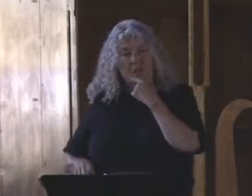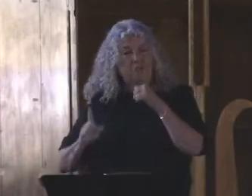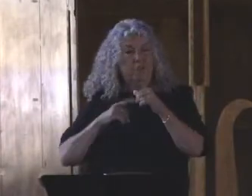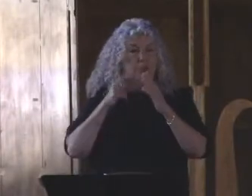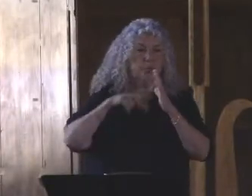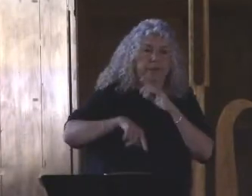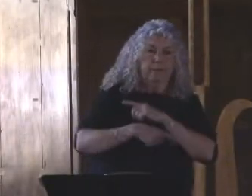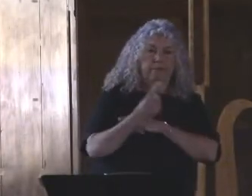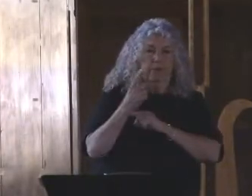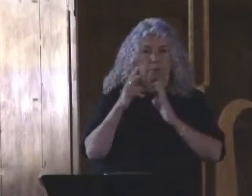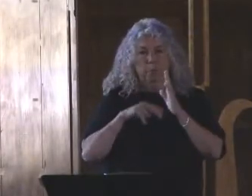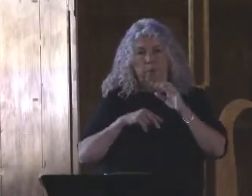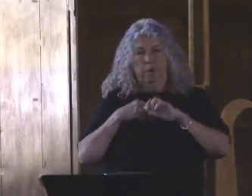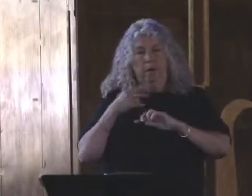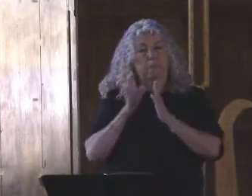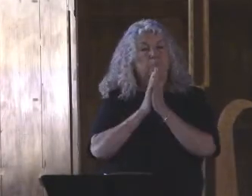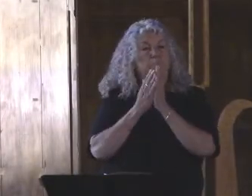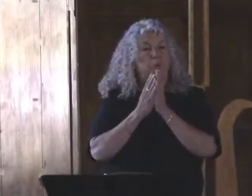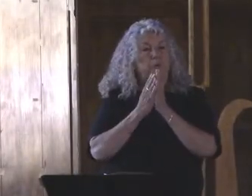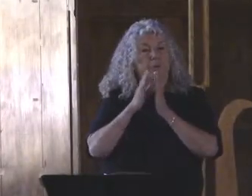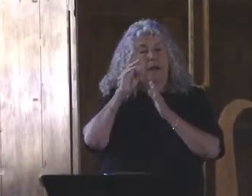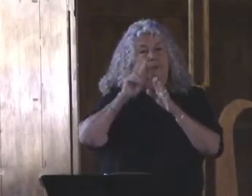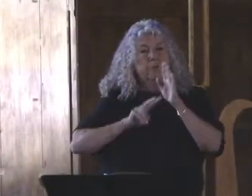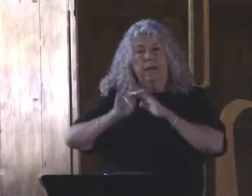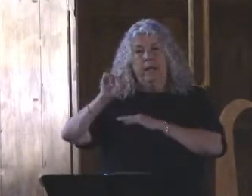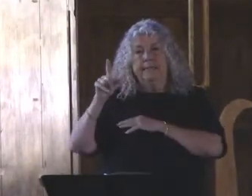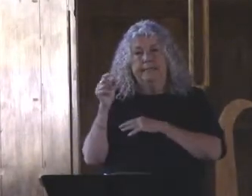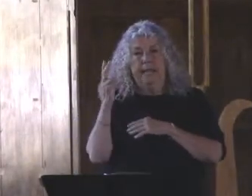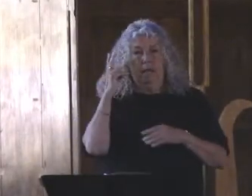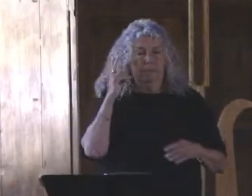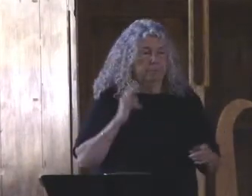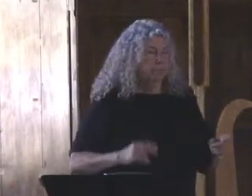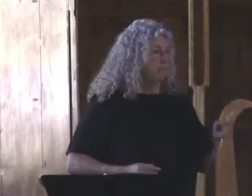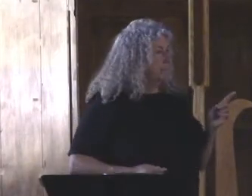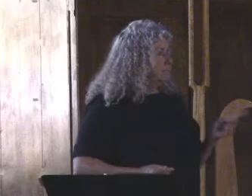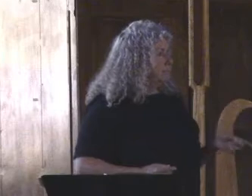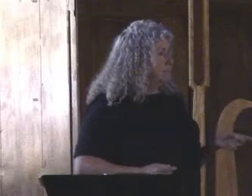Our first reading today is a reading from the book of the prophet Isaiah.